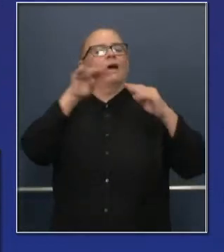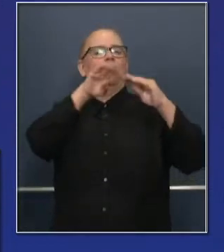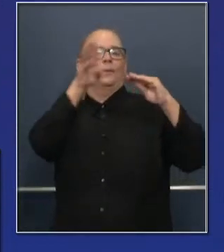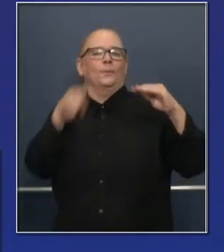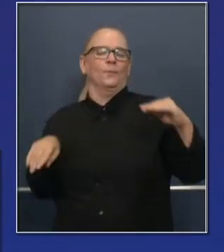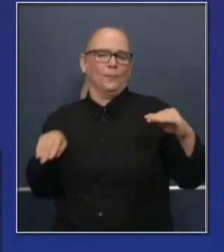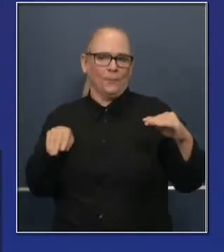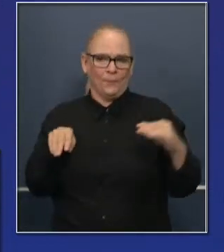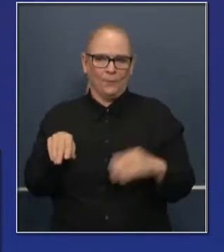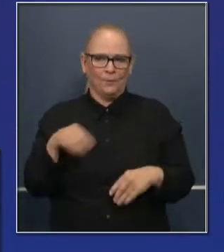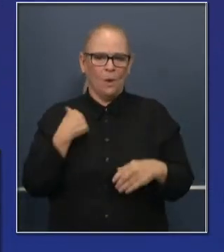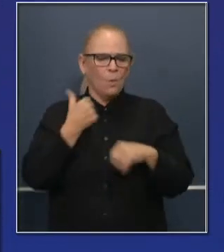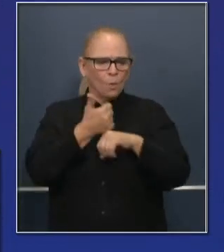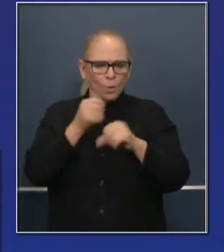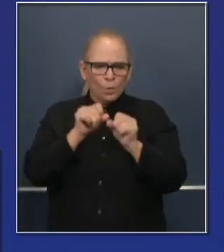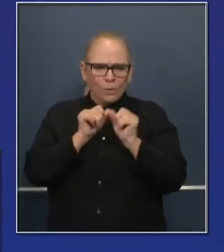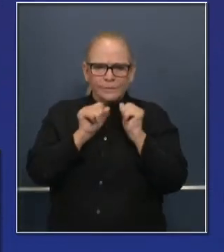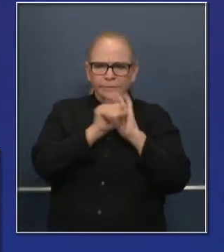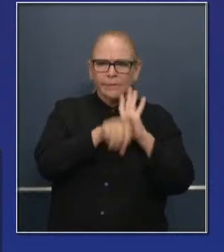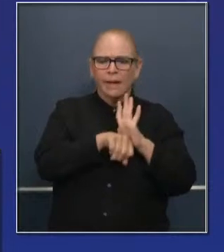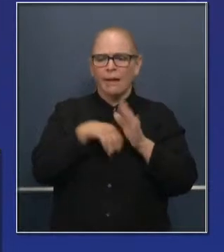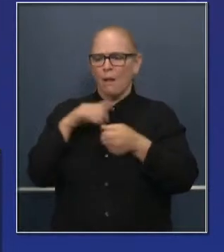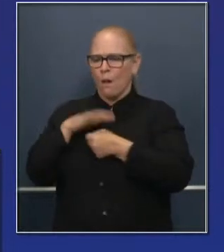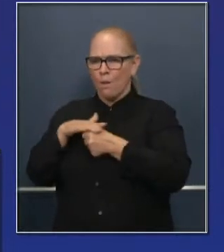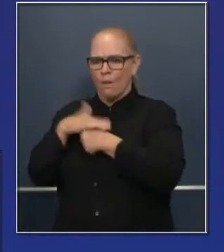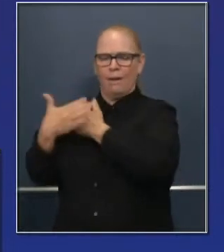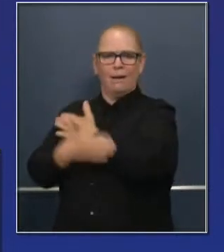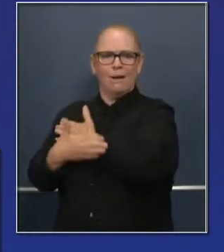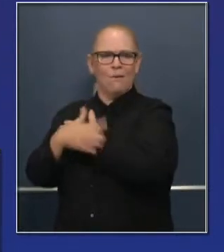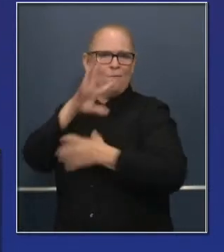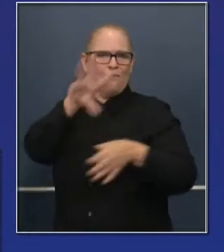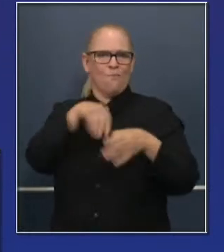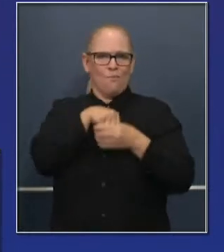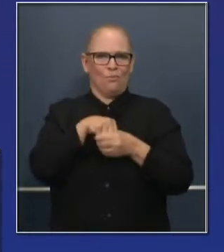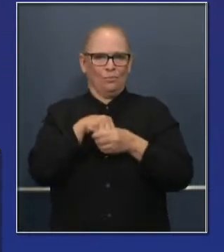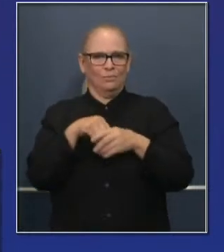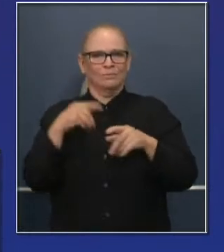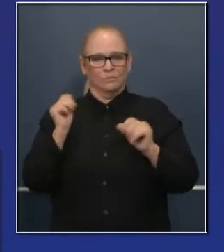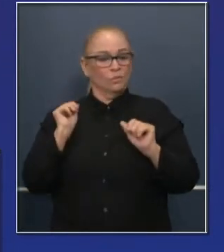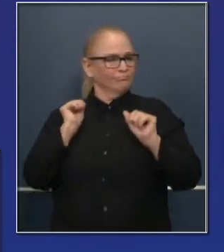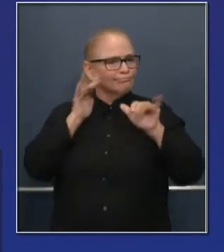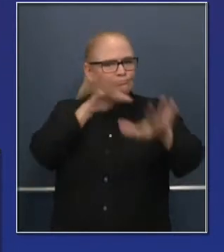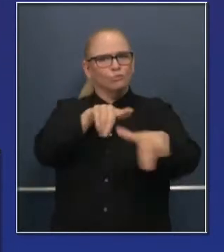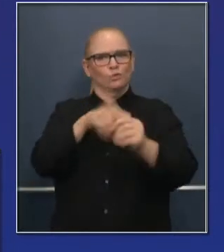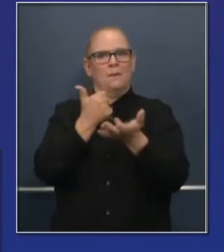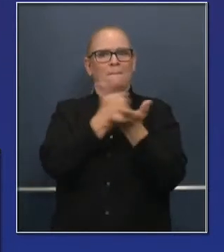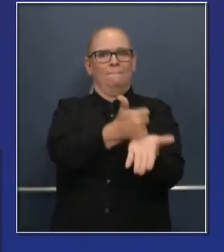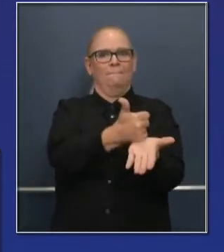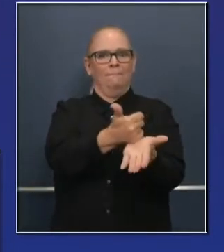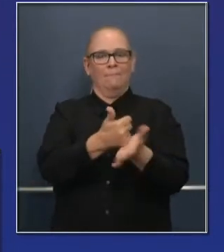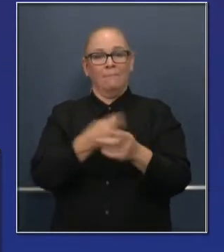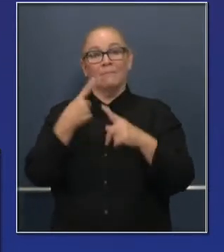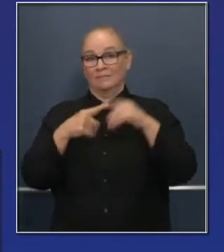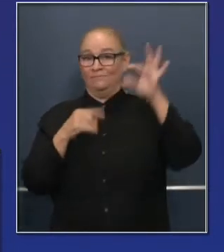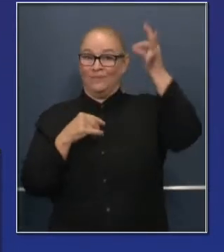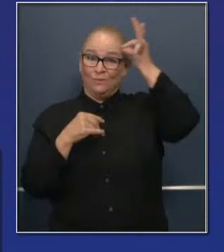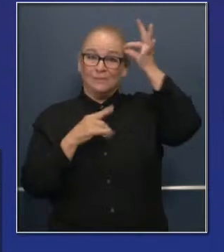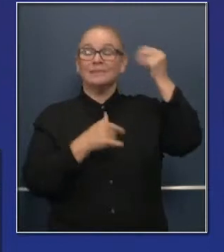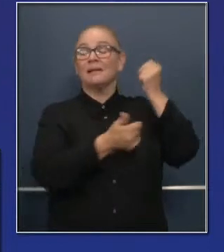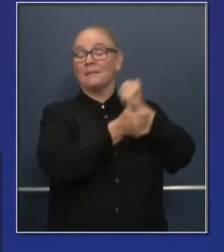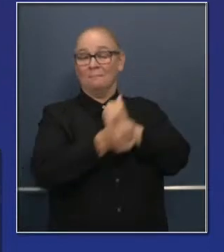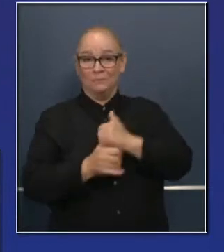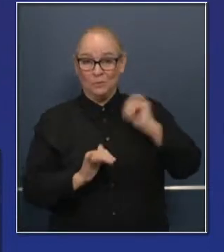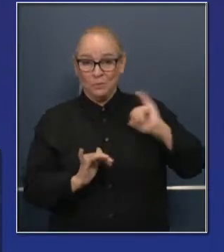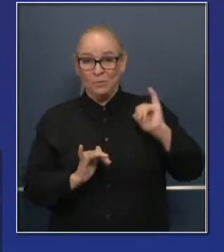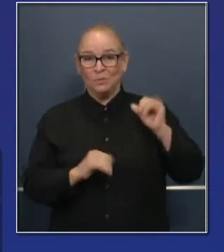officials, but broadened that support by getting a lot of federal supports as well from a number of federal agencies. You can see